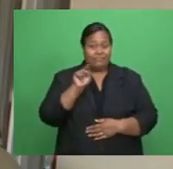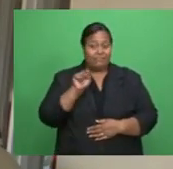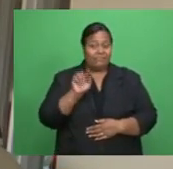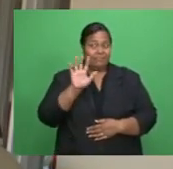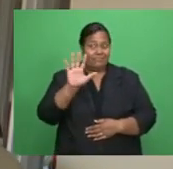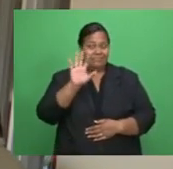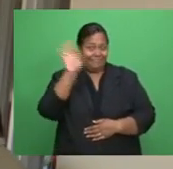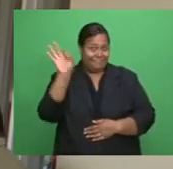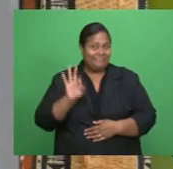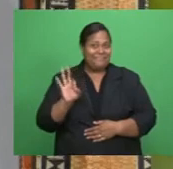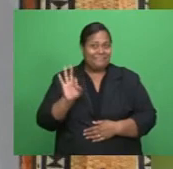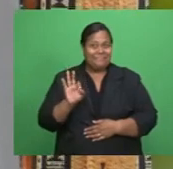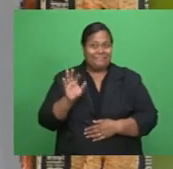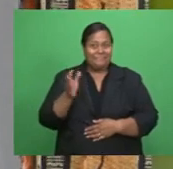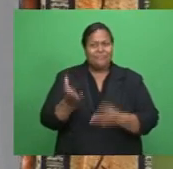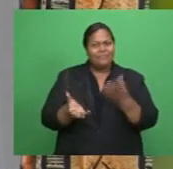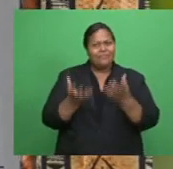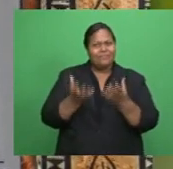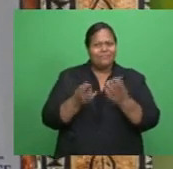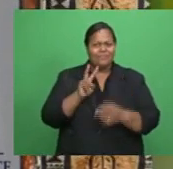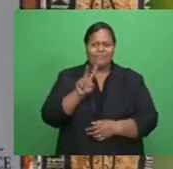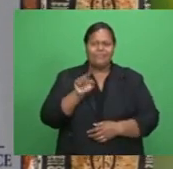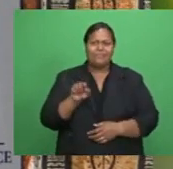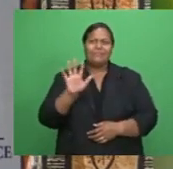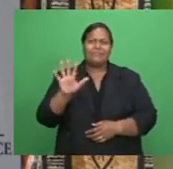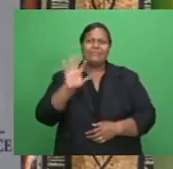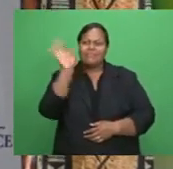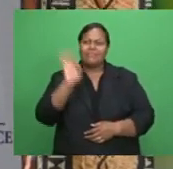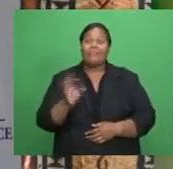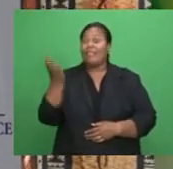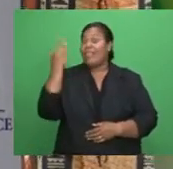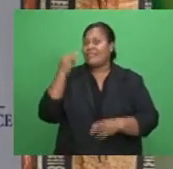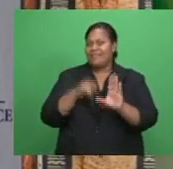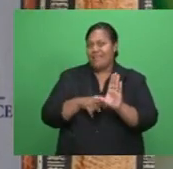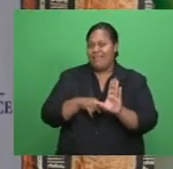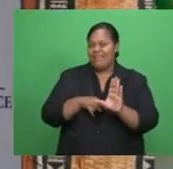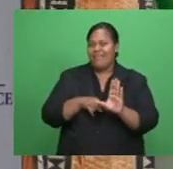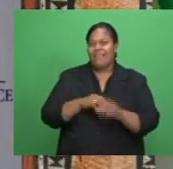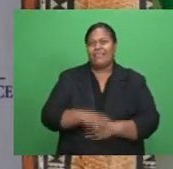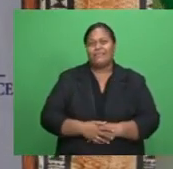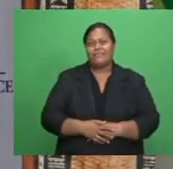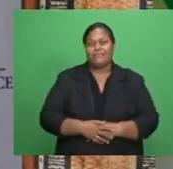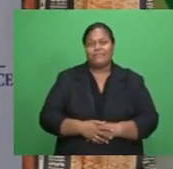1.5% compared to 2.5% last year. So there is a